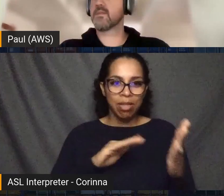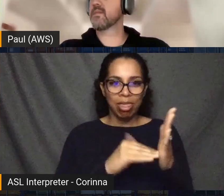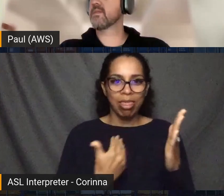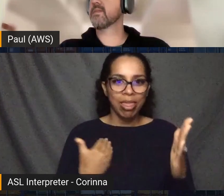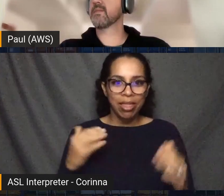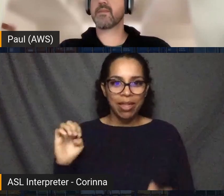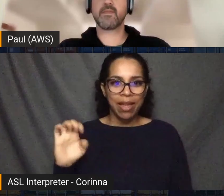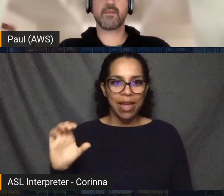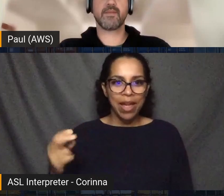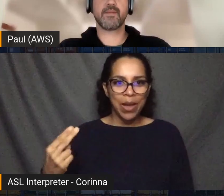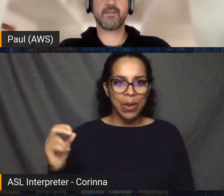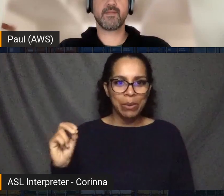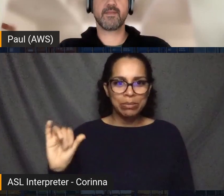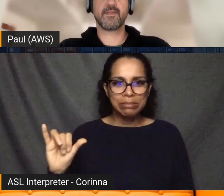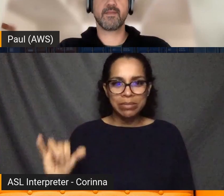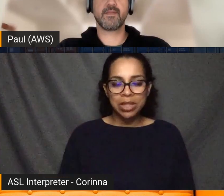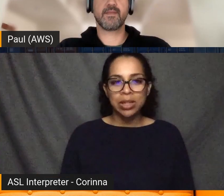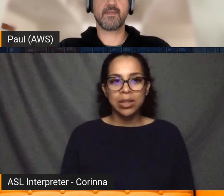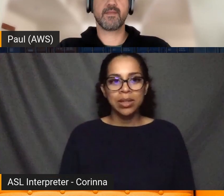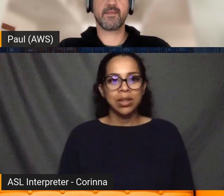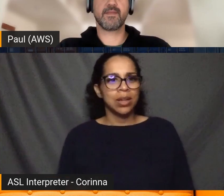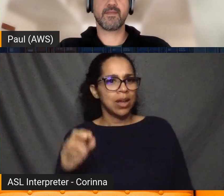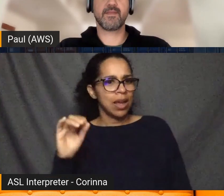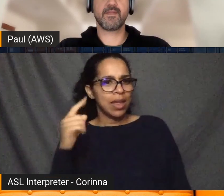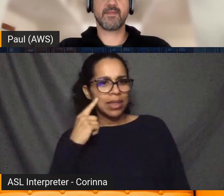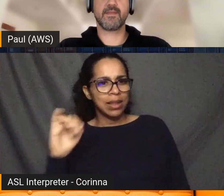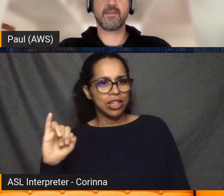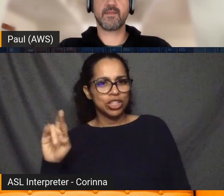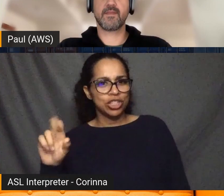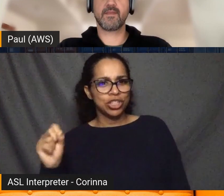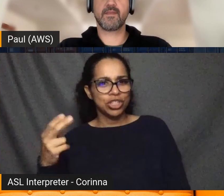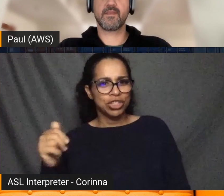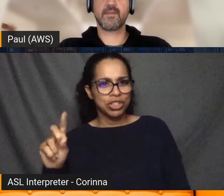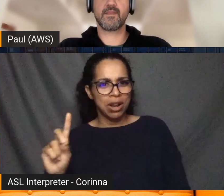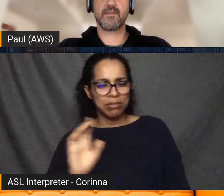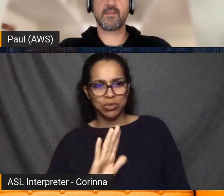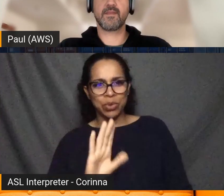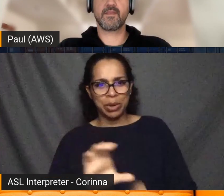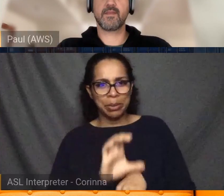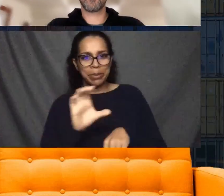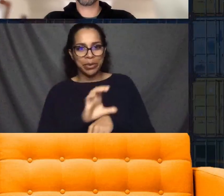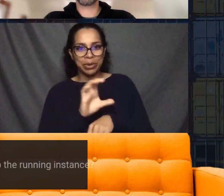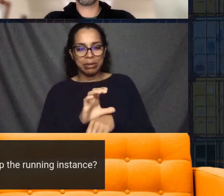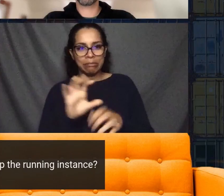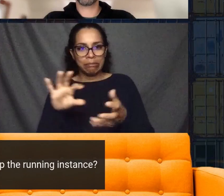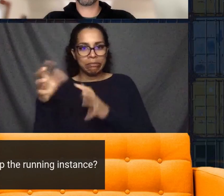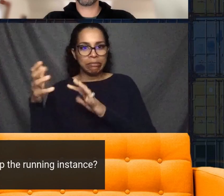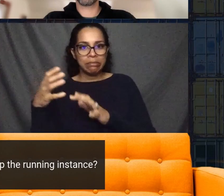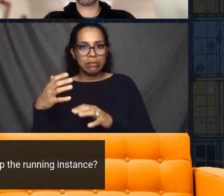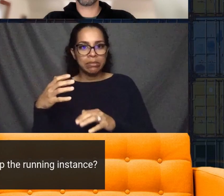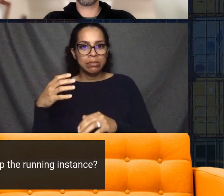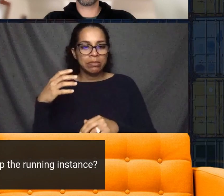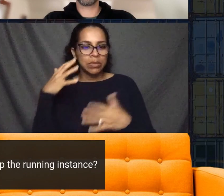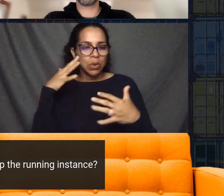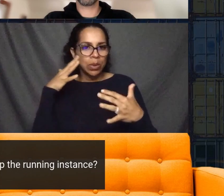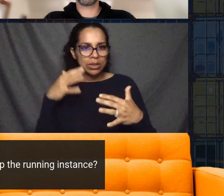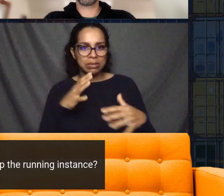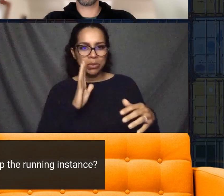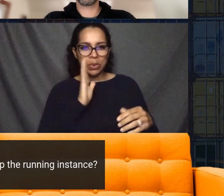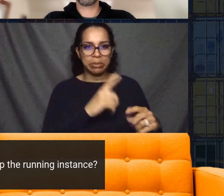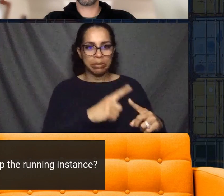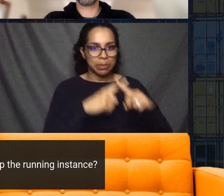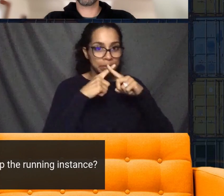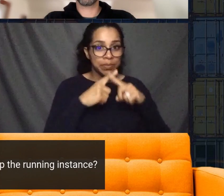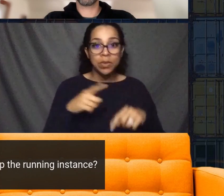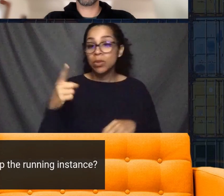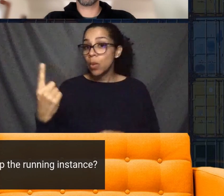Rashad, I think that might have been you. I'm just going to mute you real fast. So there was one comment that came in about what happens if we